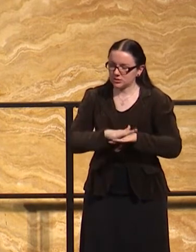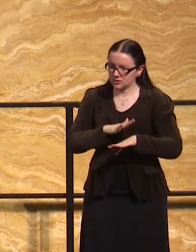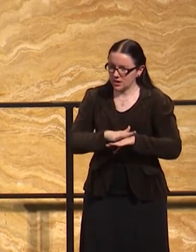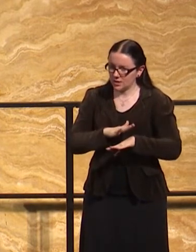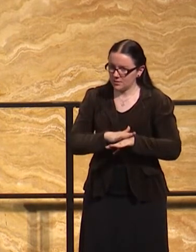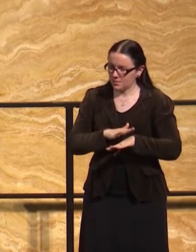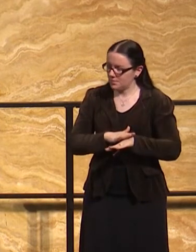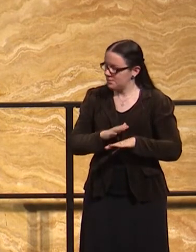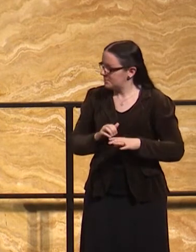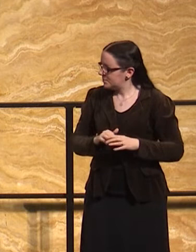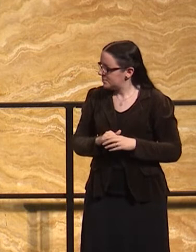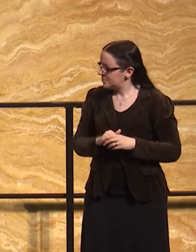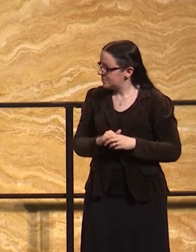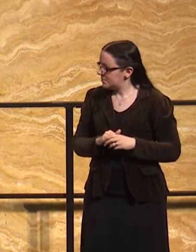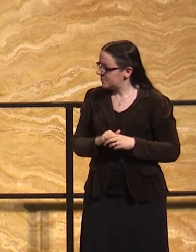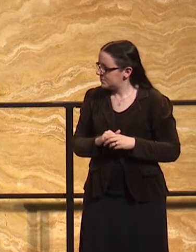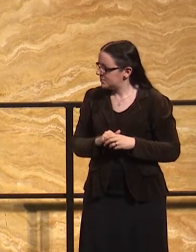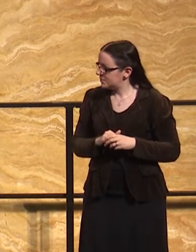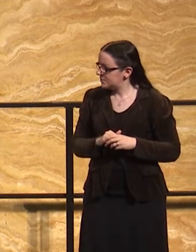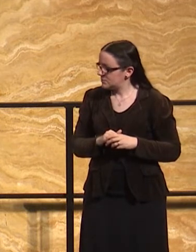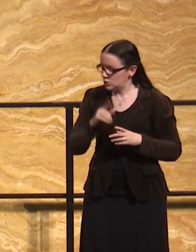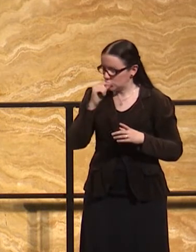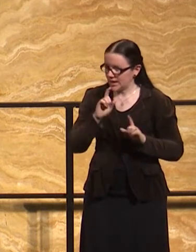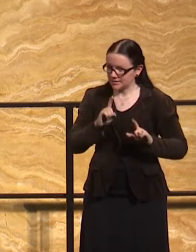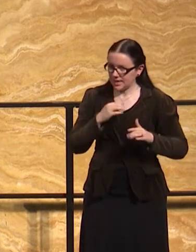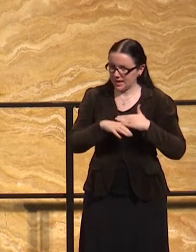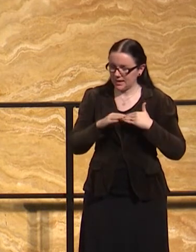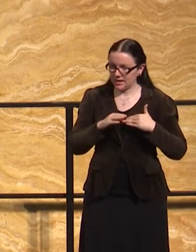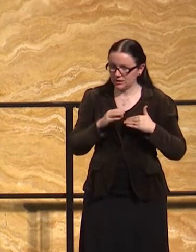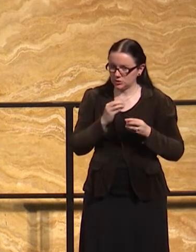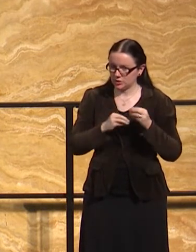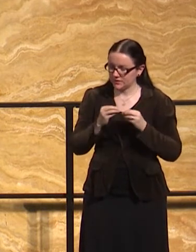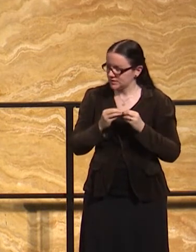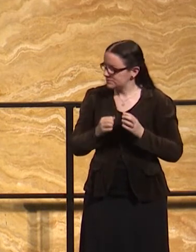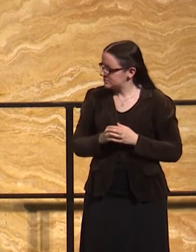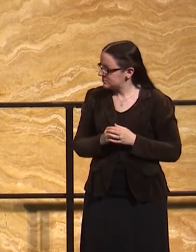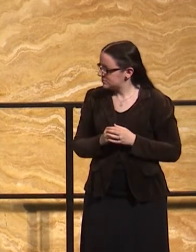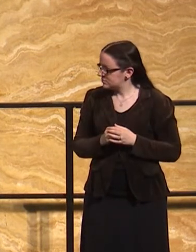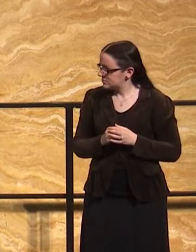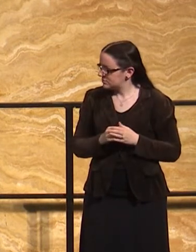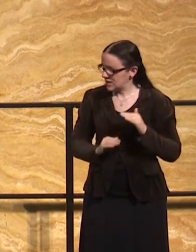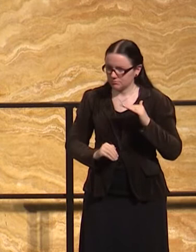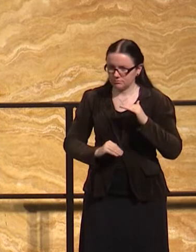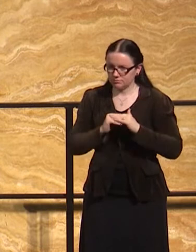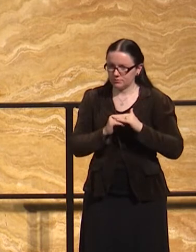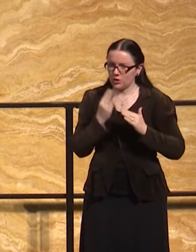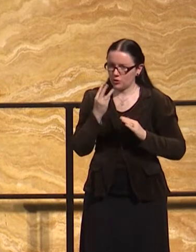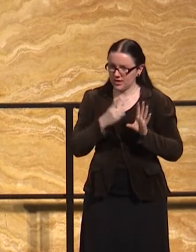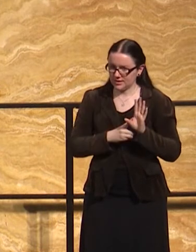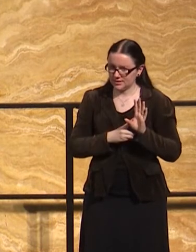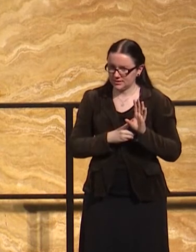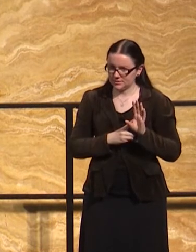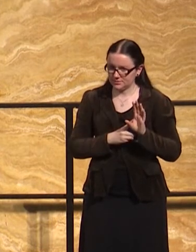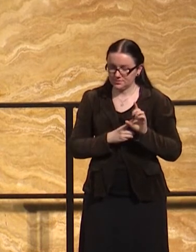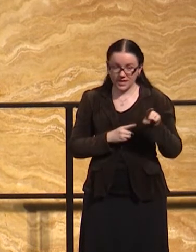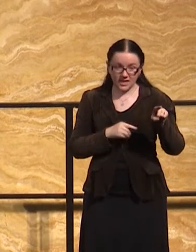an ambassador can stay in a country. Usually never more than 3 years. He has been in